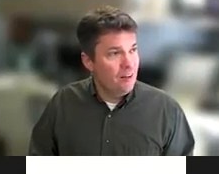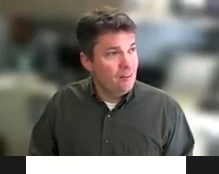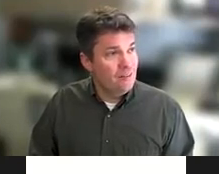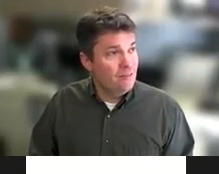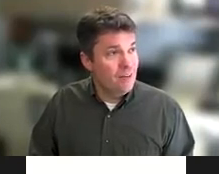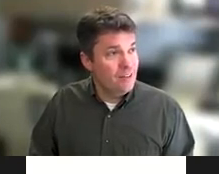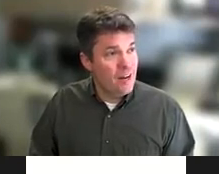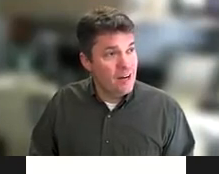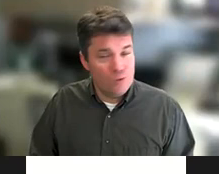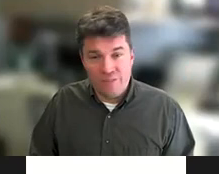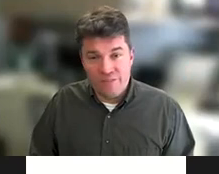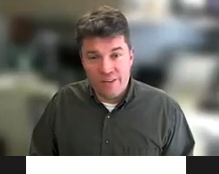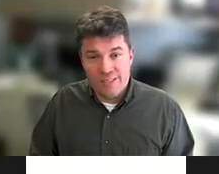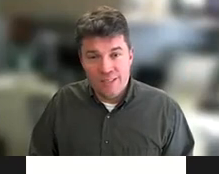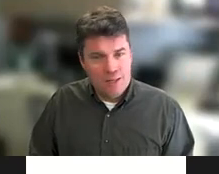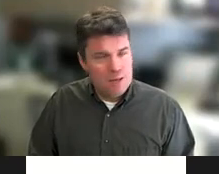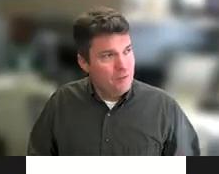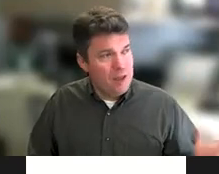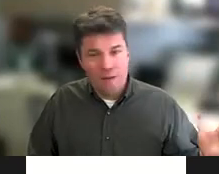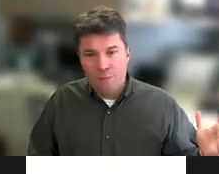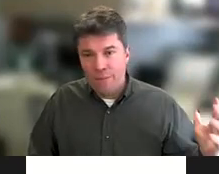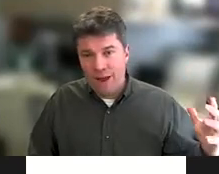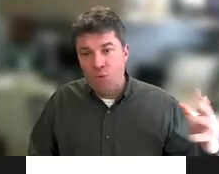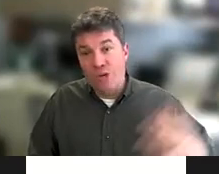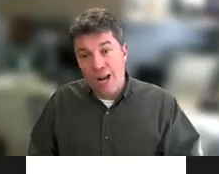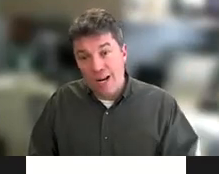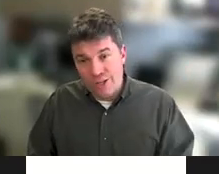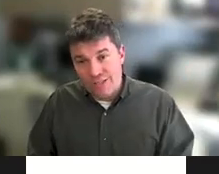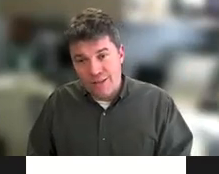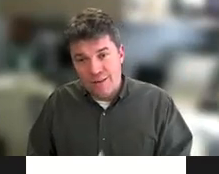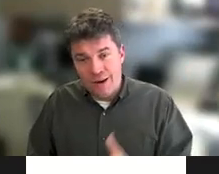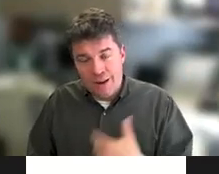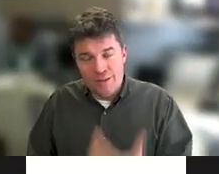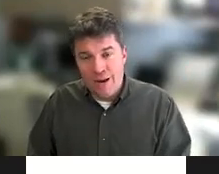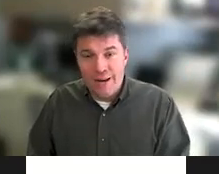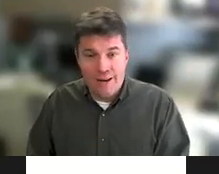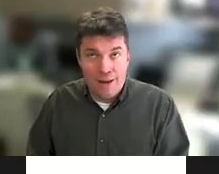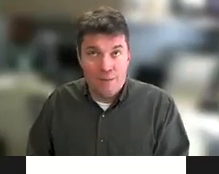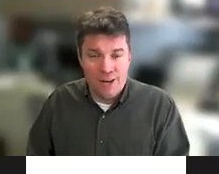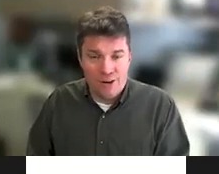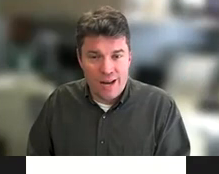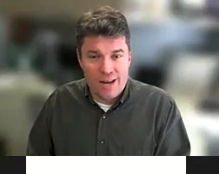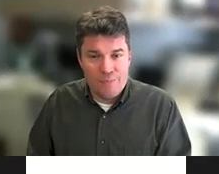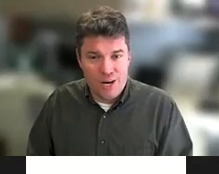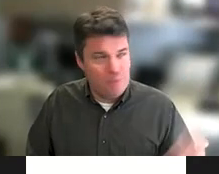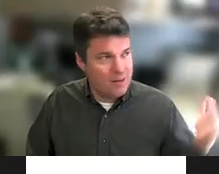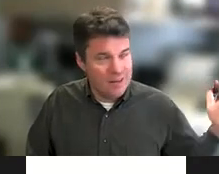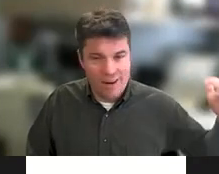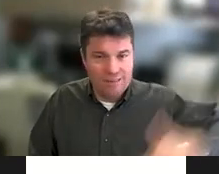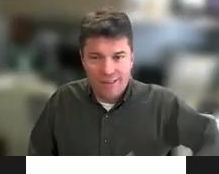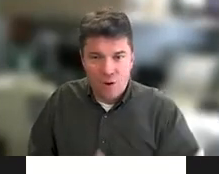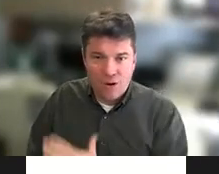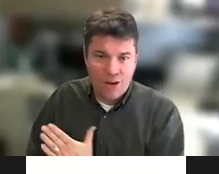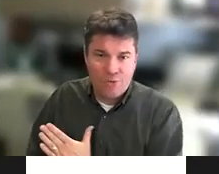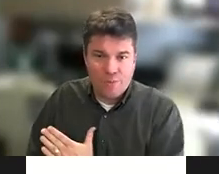50s, and stays through the 50s, but they probably have more challenges in being able to understand speech